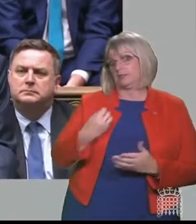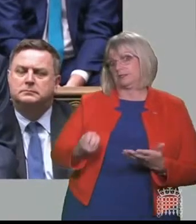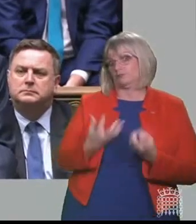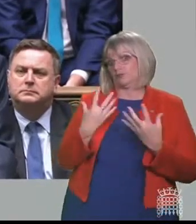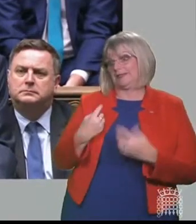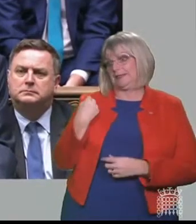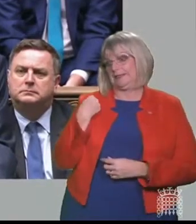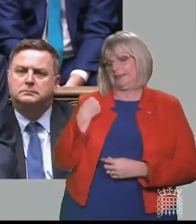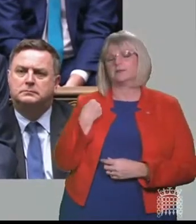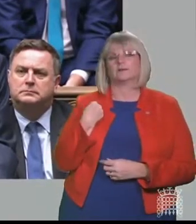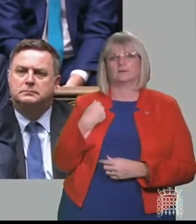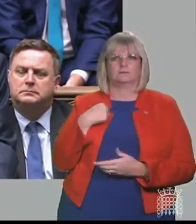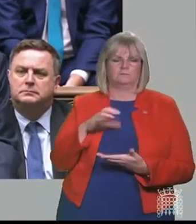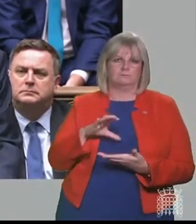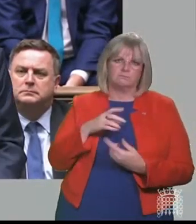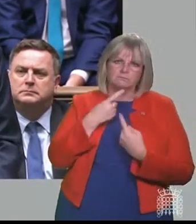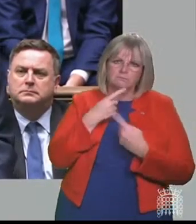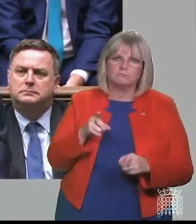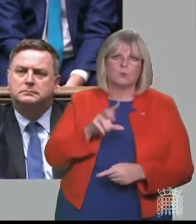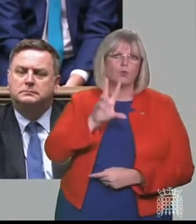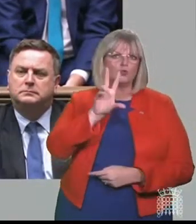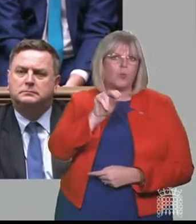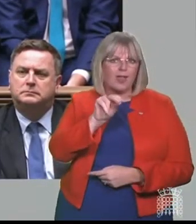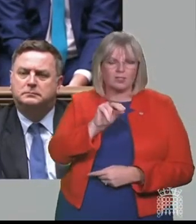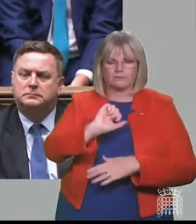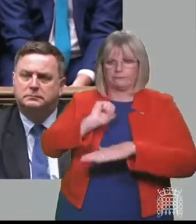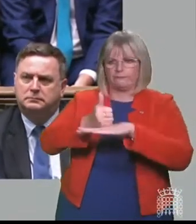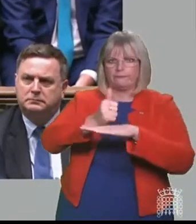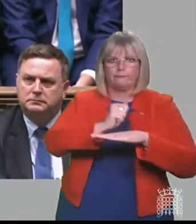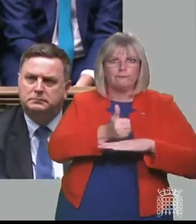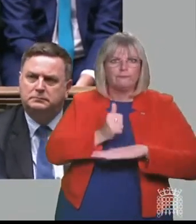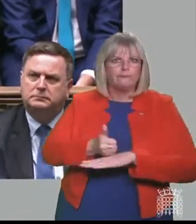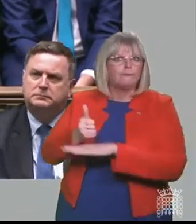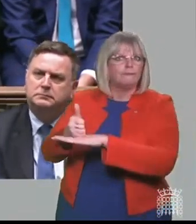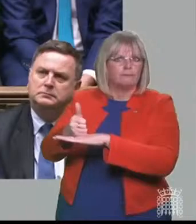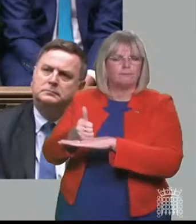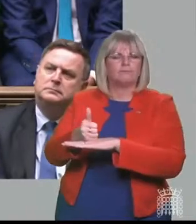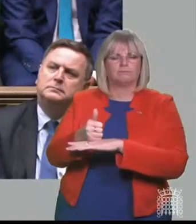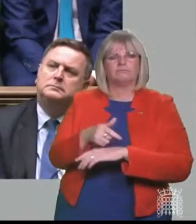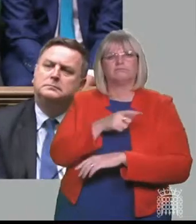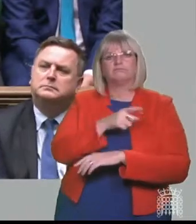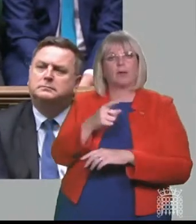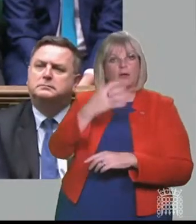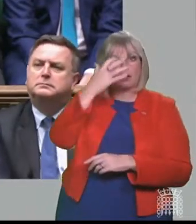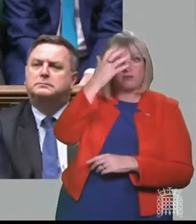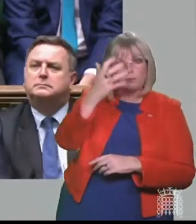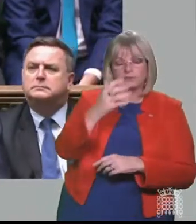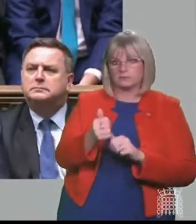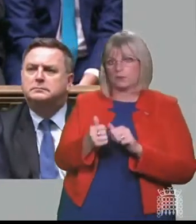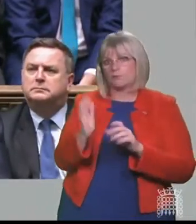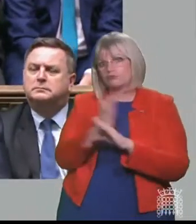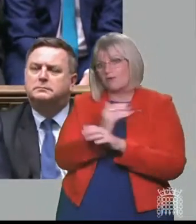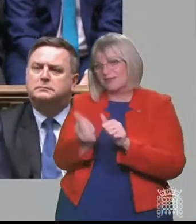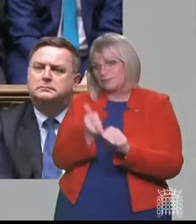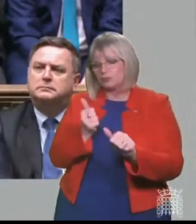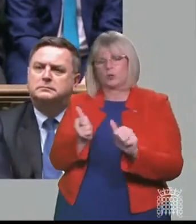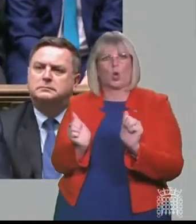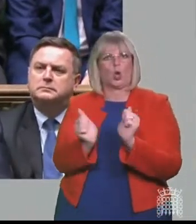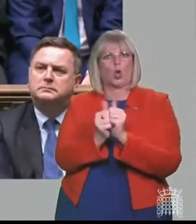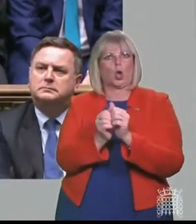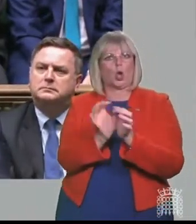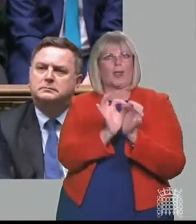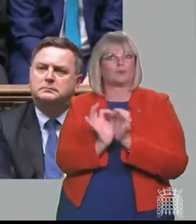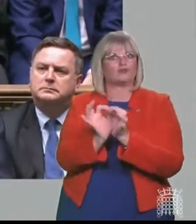mini Canary Wharfs, where government, industry and research institutes collaborate across the UK. Since then, the